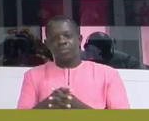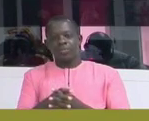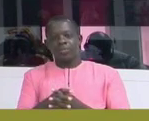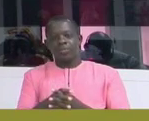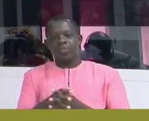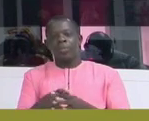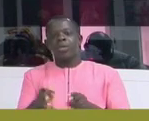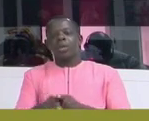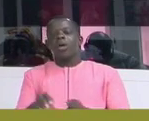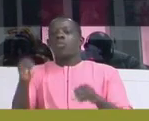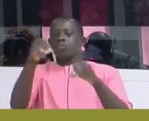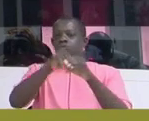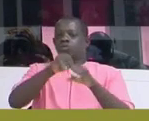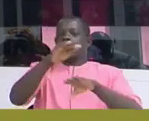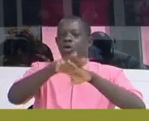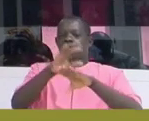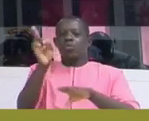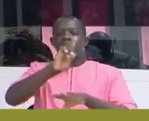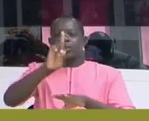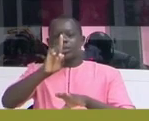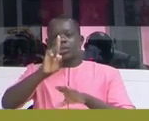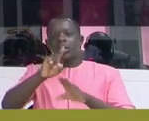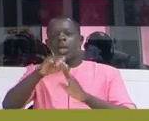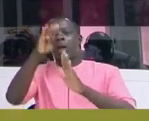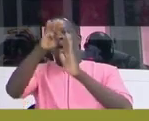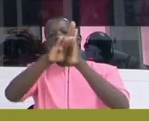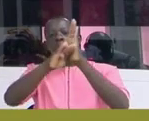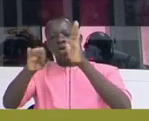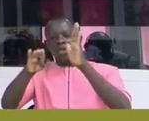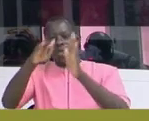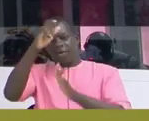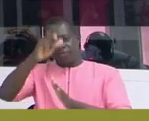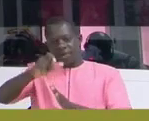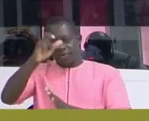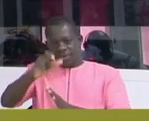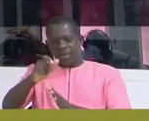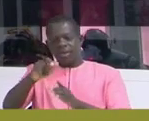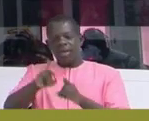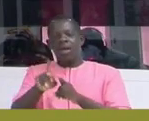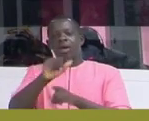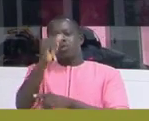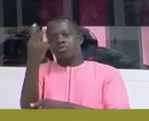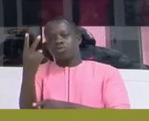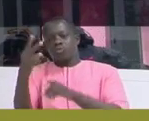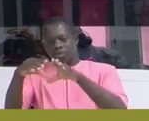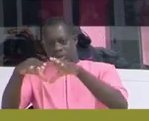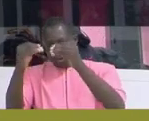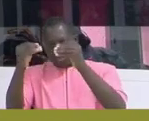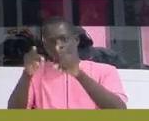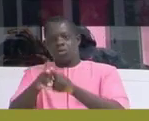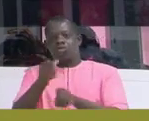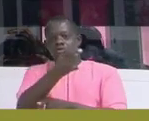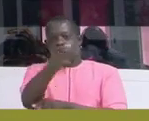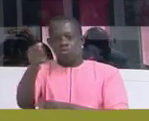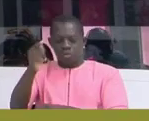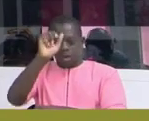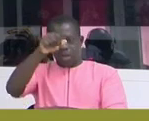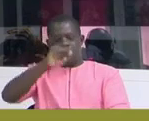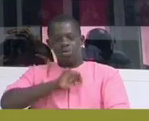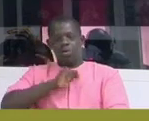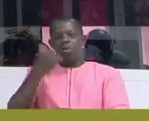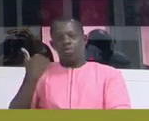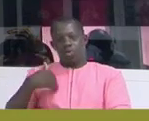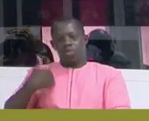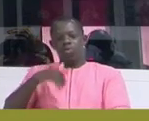the money so that the money goes into the village coffers. The